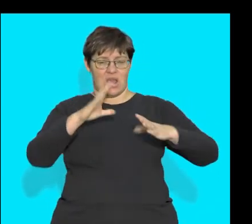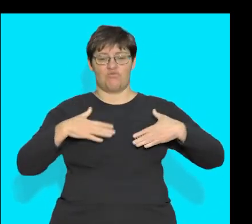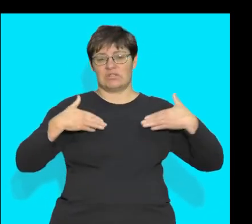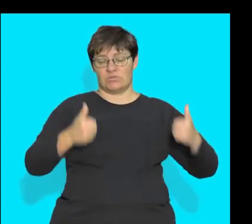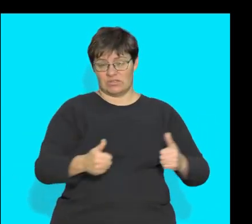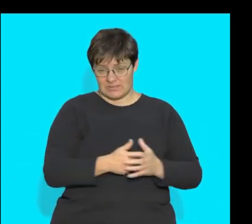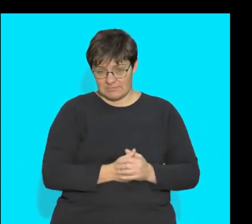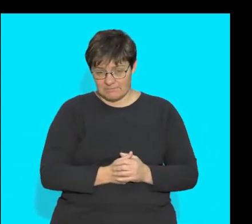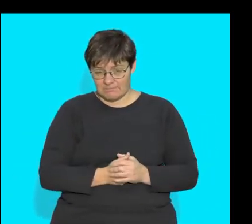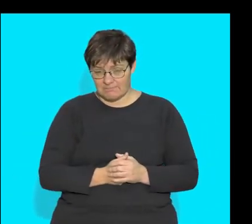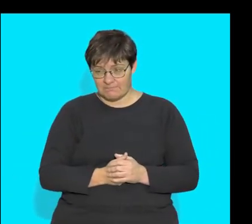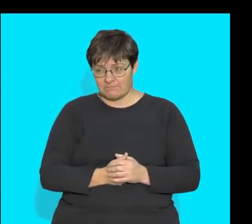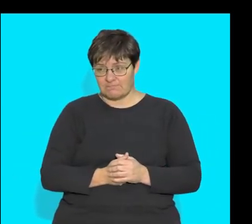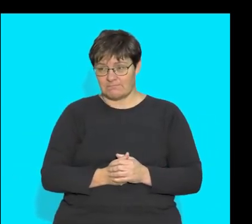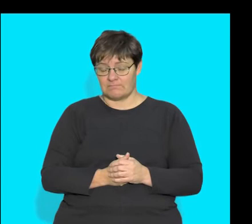respiration.